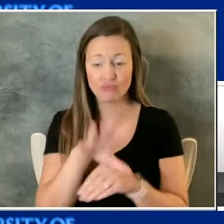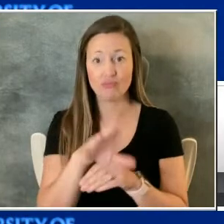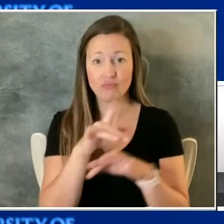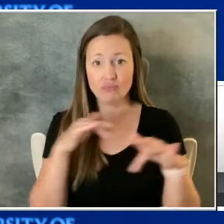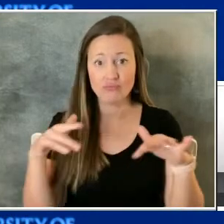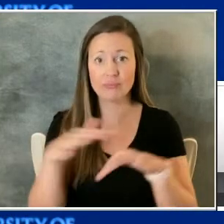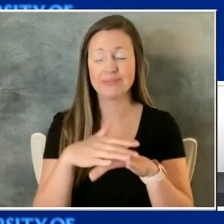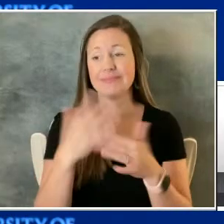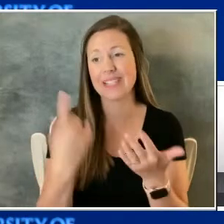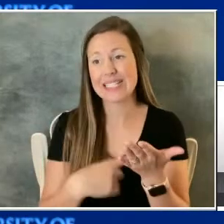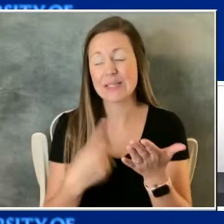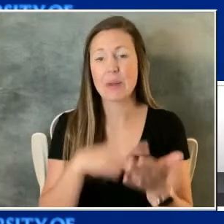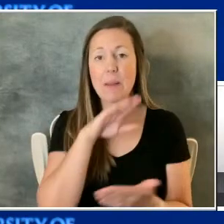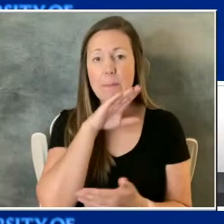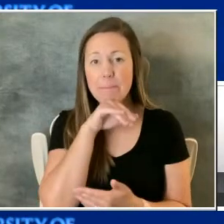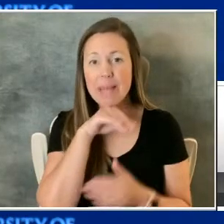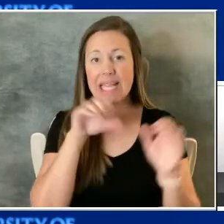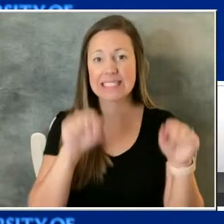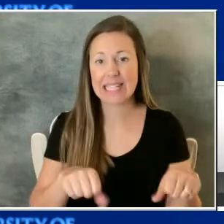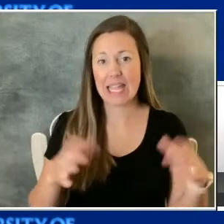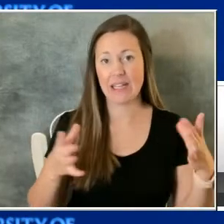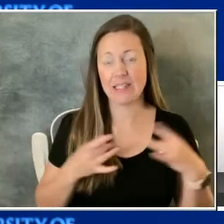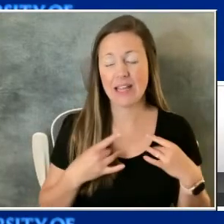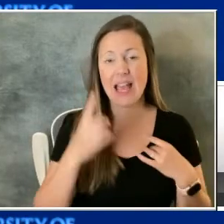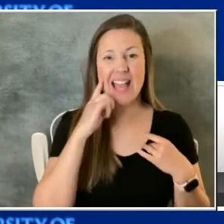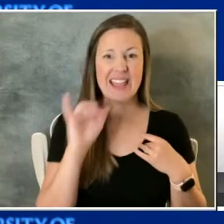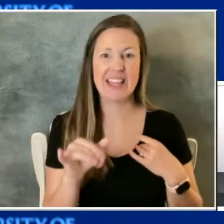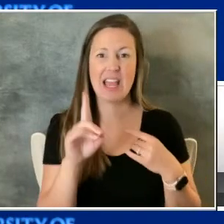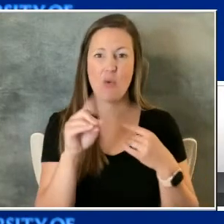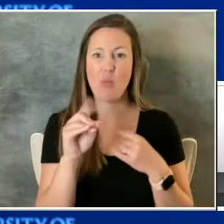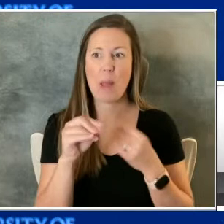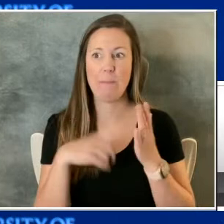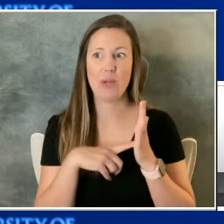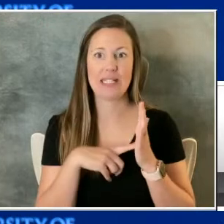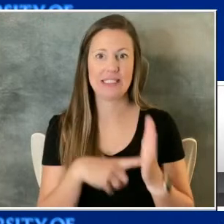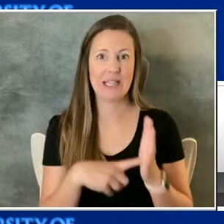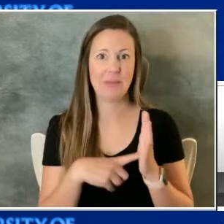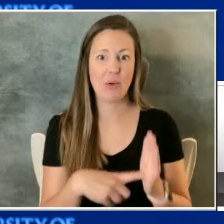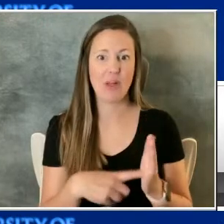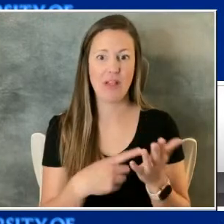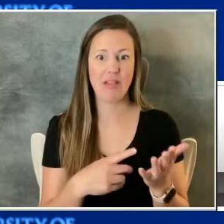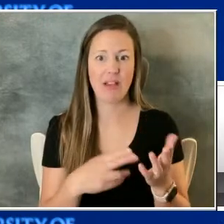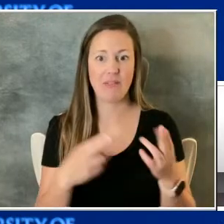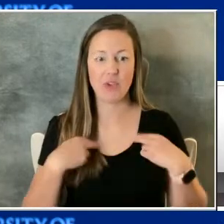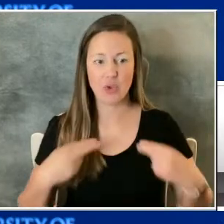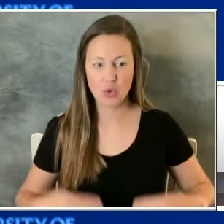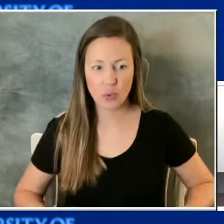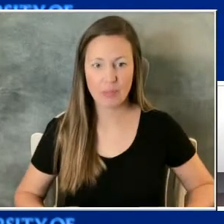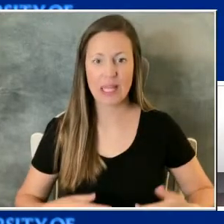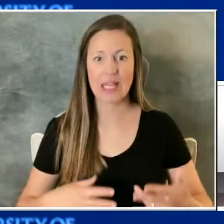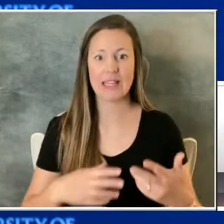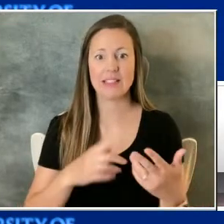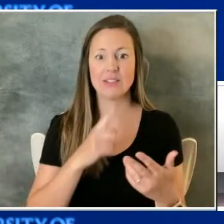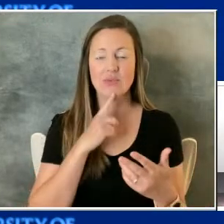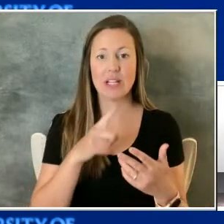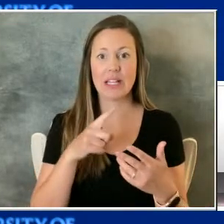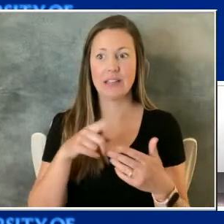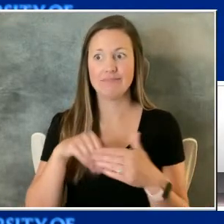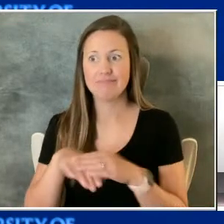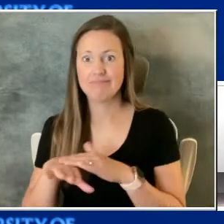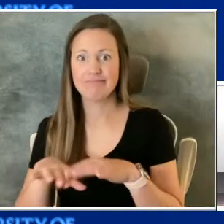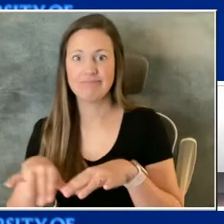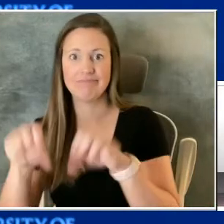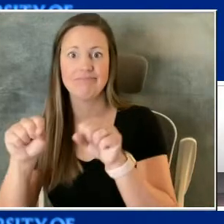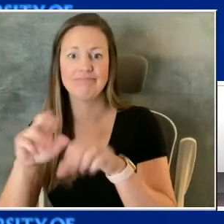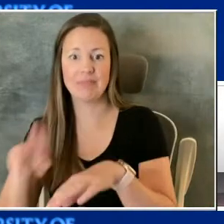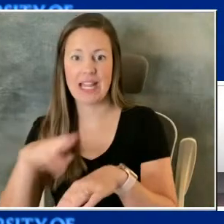I think this is one more example of humans encroaching into nature. So the bats typically